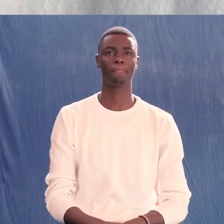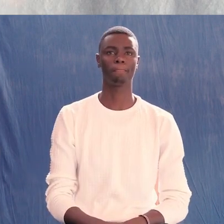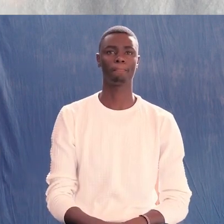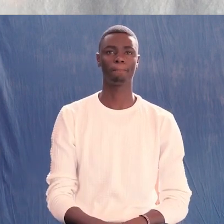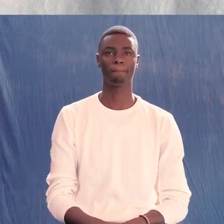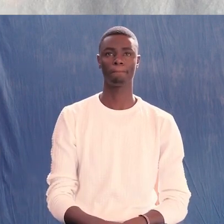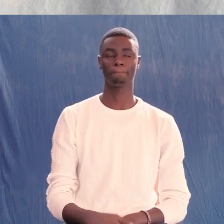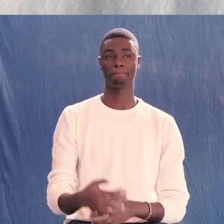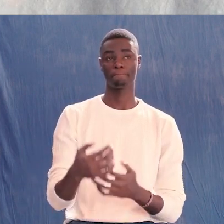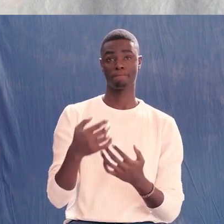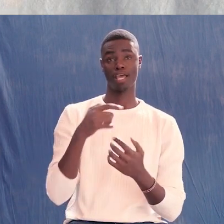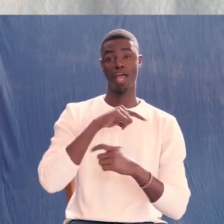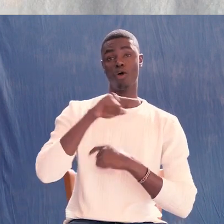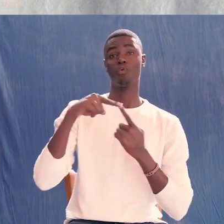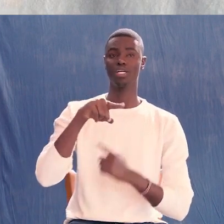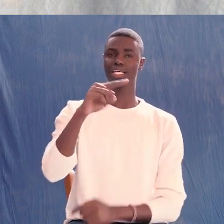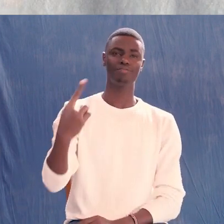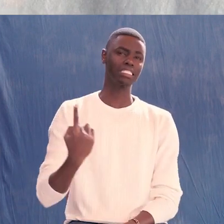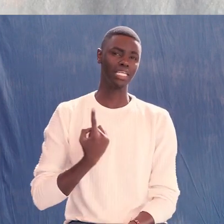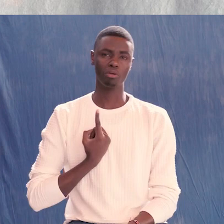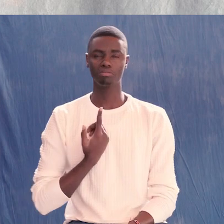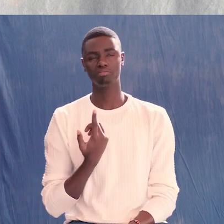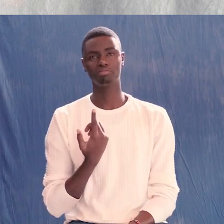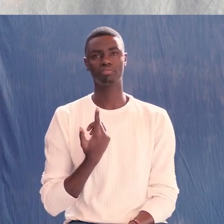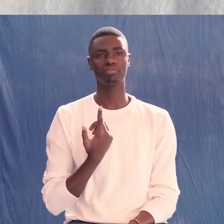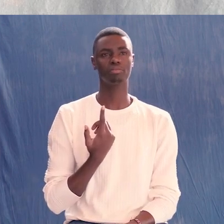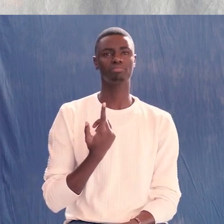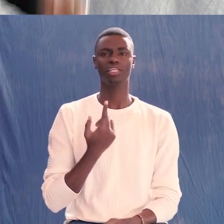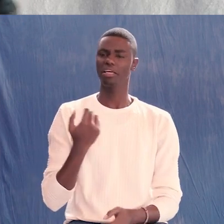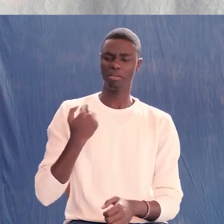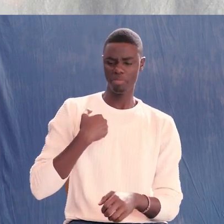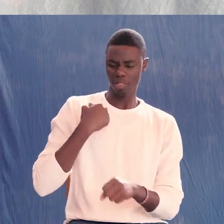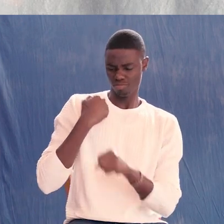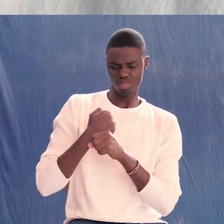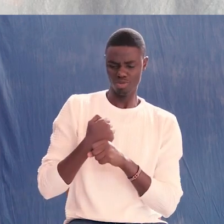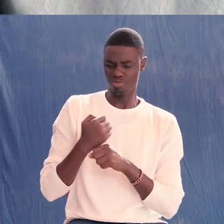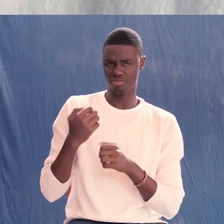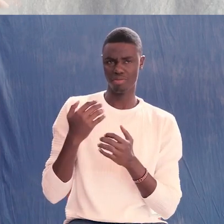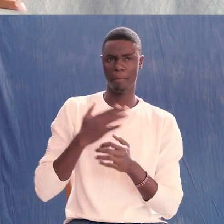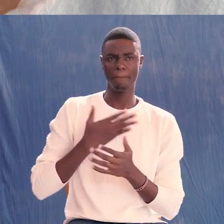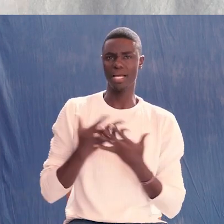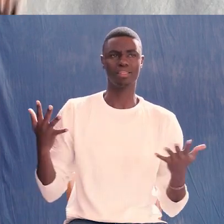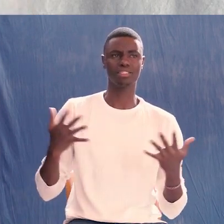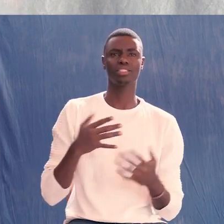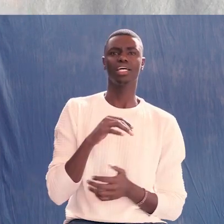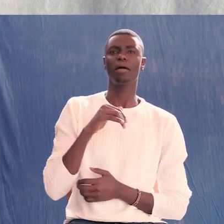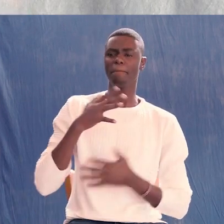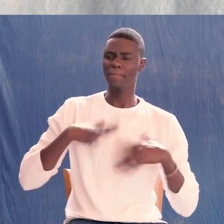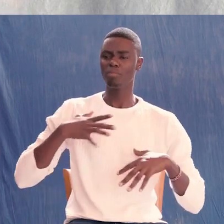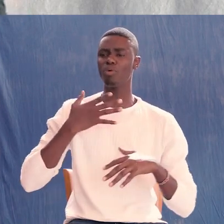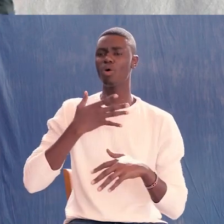And especially when you're single, it's kind of like, let me do my thing. I don't want people in my business.